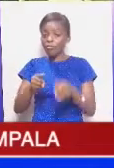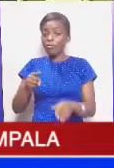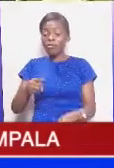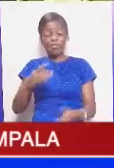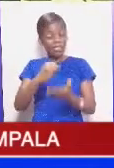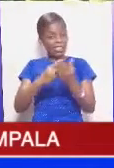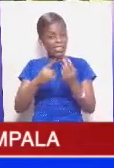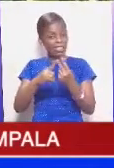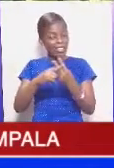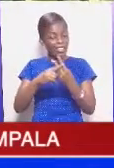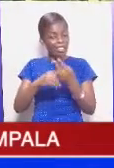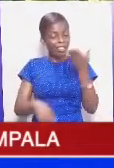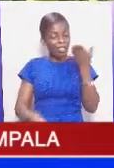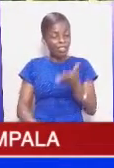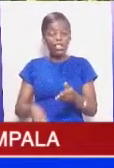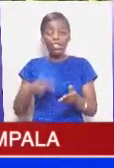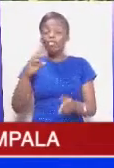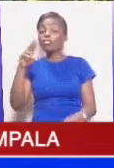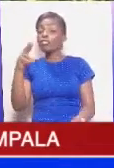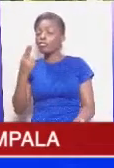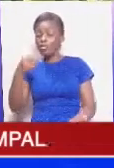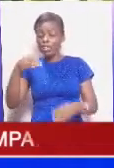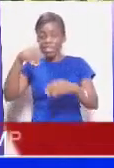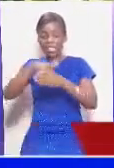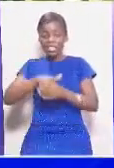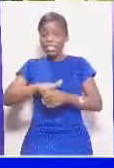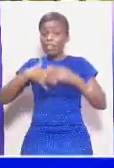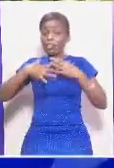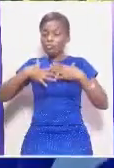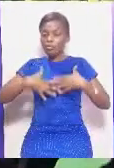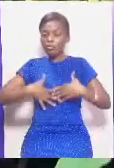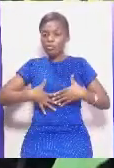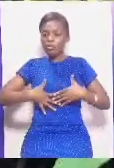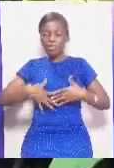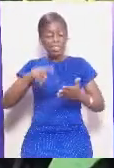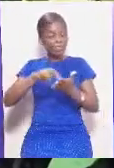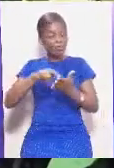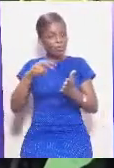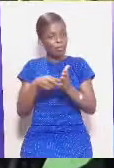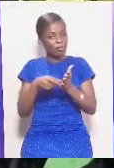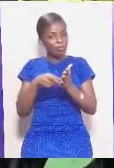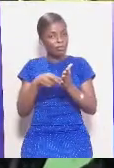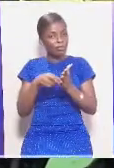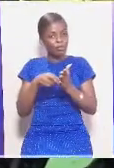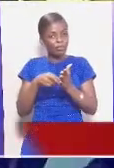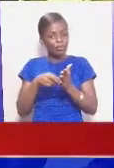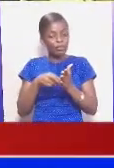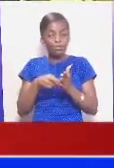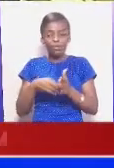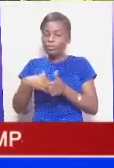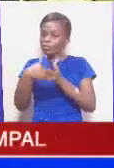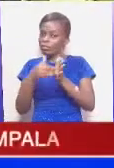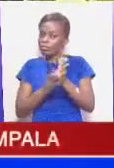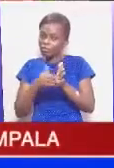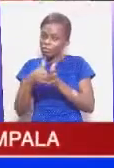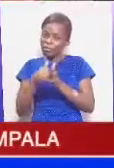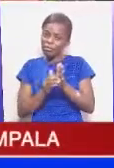HIV nti virus bbiri bwe zibeera mu mubiri gwo awo guba gubeera wiiki oba